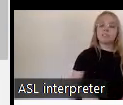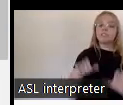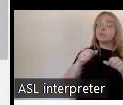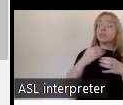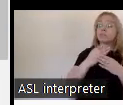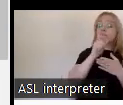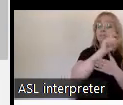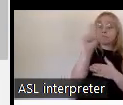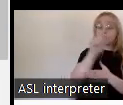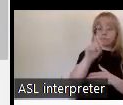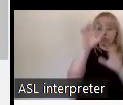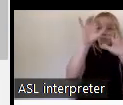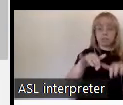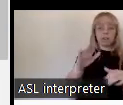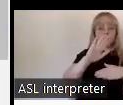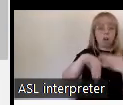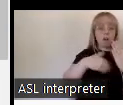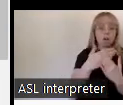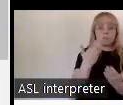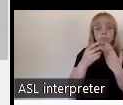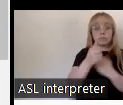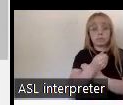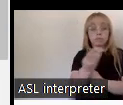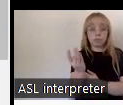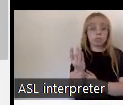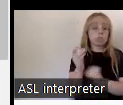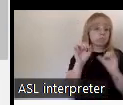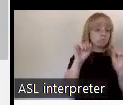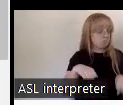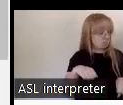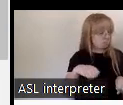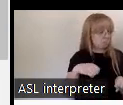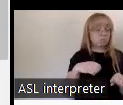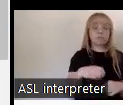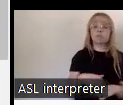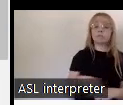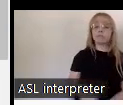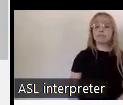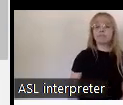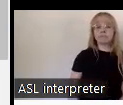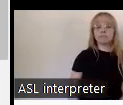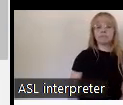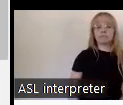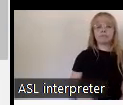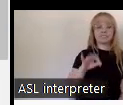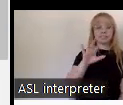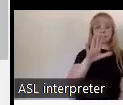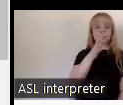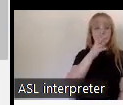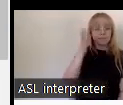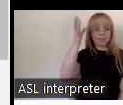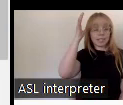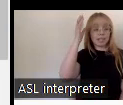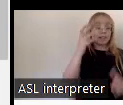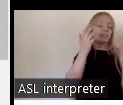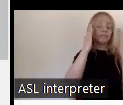out, or maybe just a couple as somebody is just starting to get into this. Now, if you're a parent